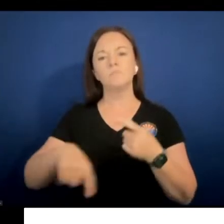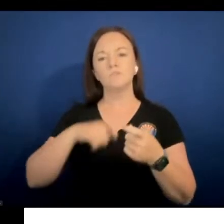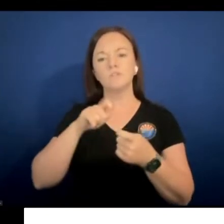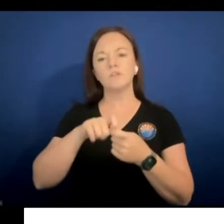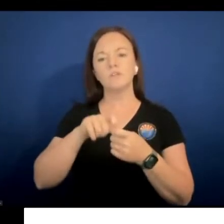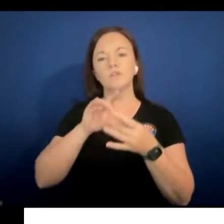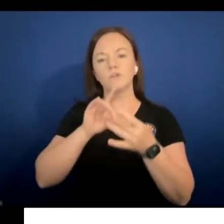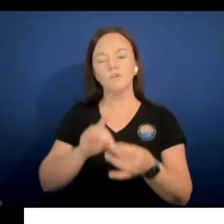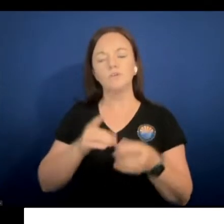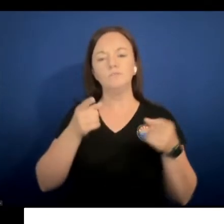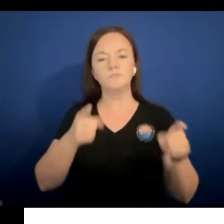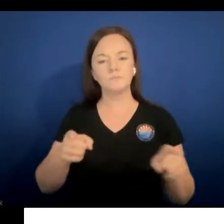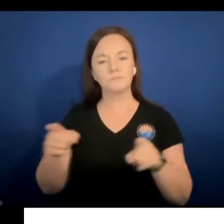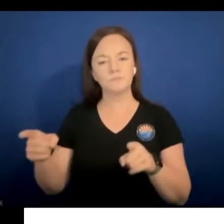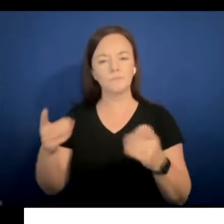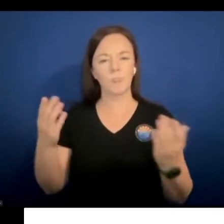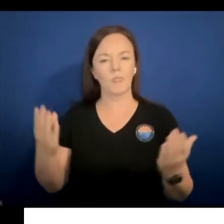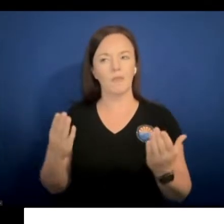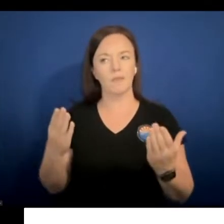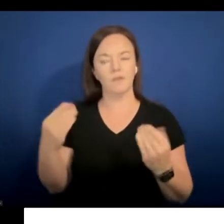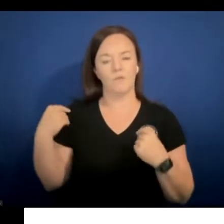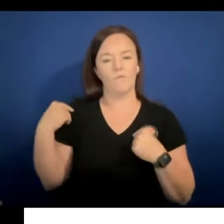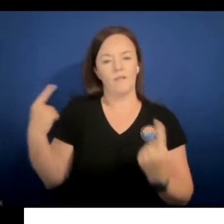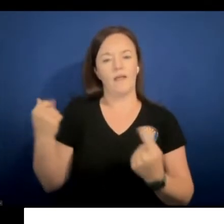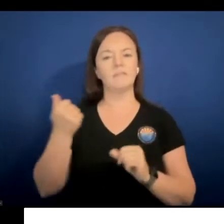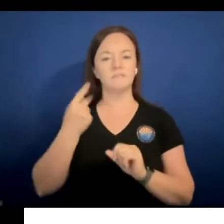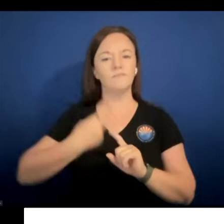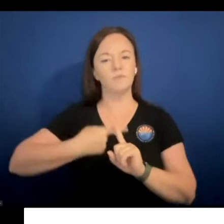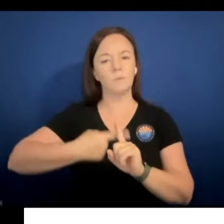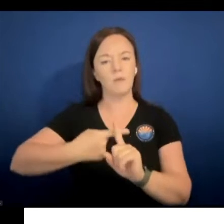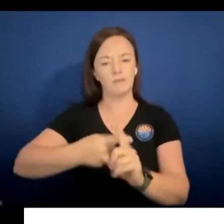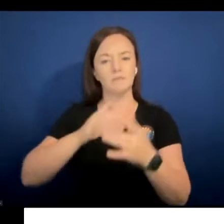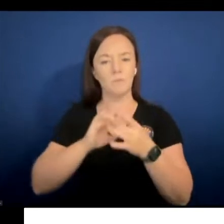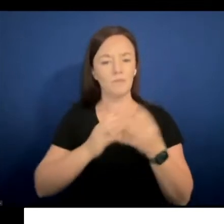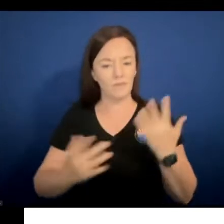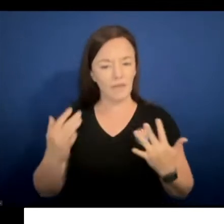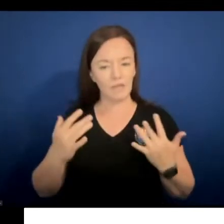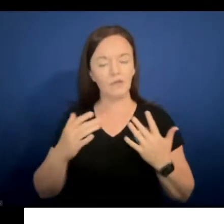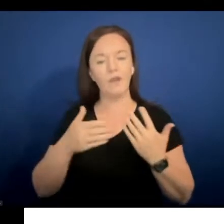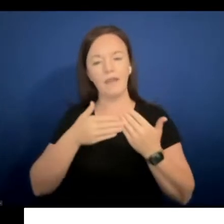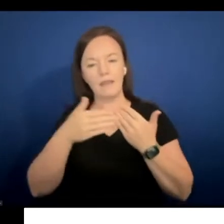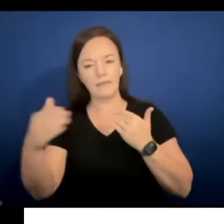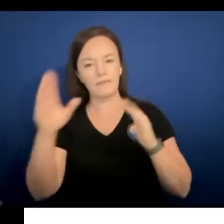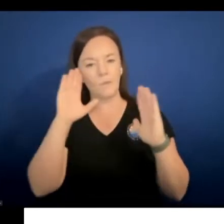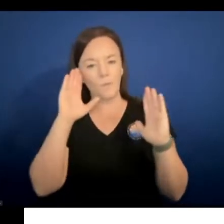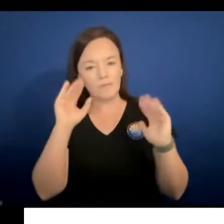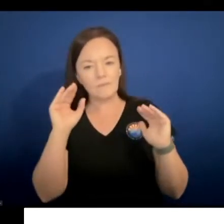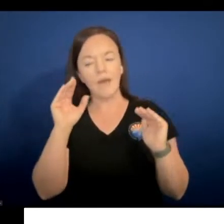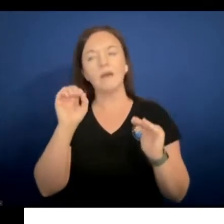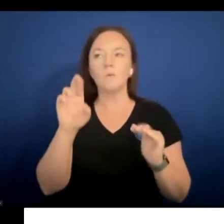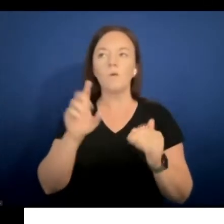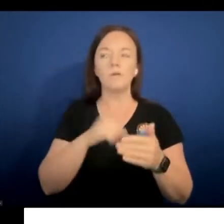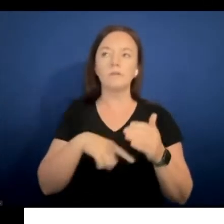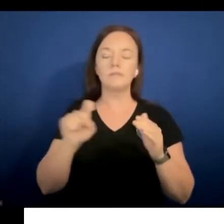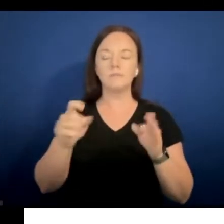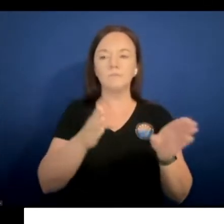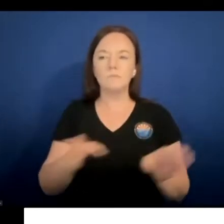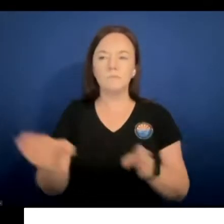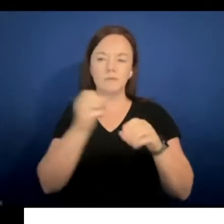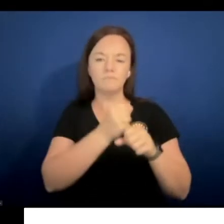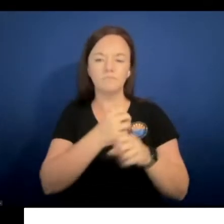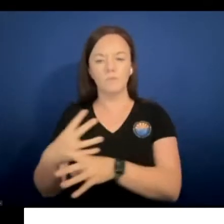been going on here in the last few months, and what we can expect or what we need to plan for and prepare